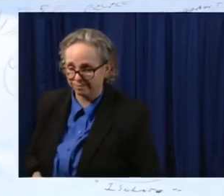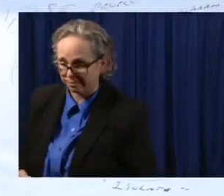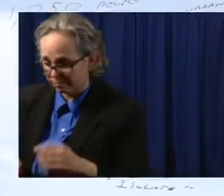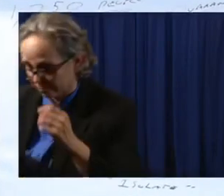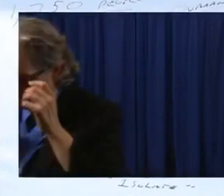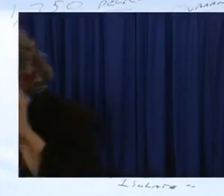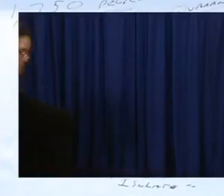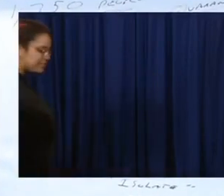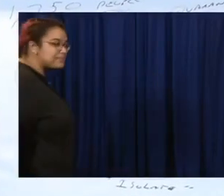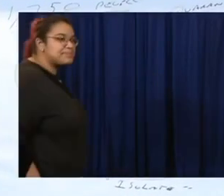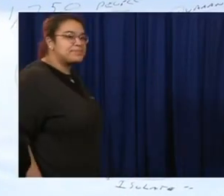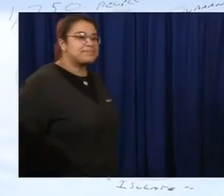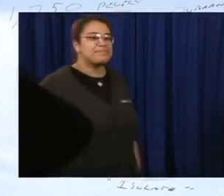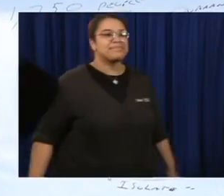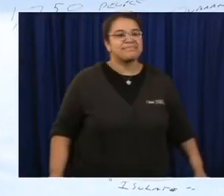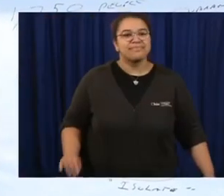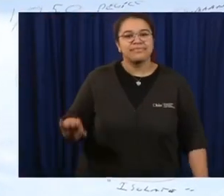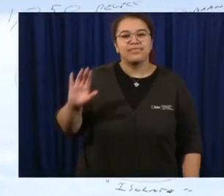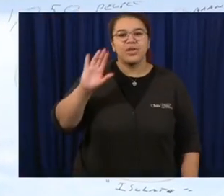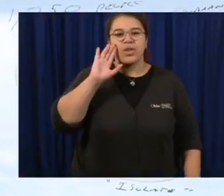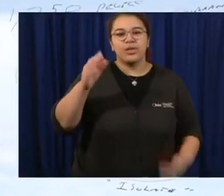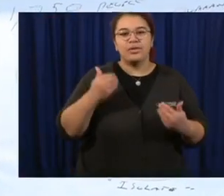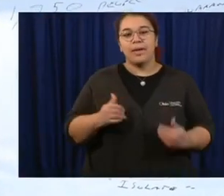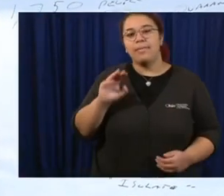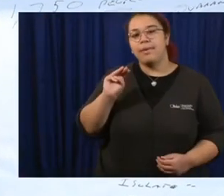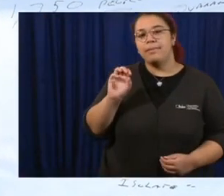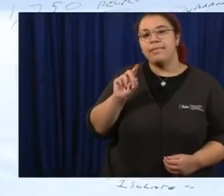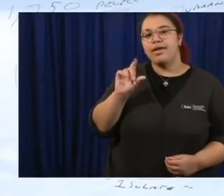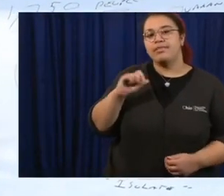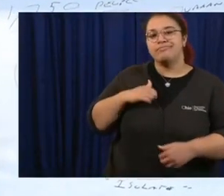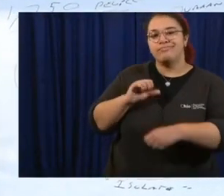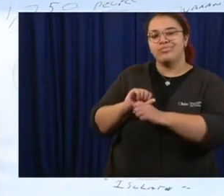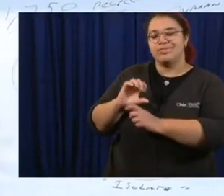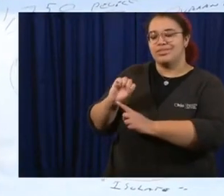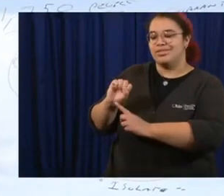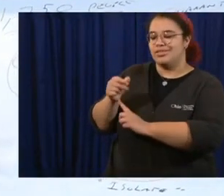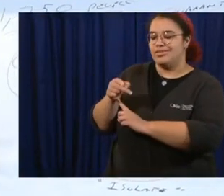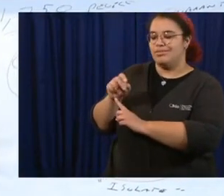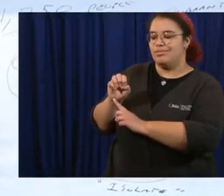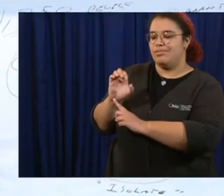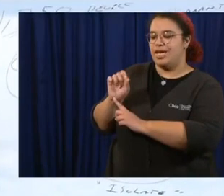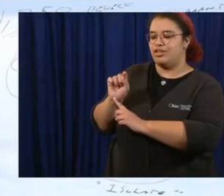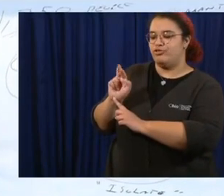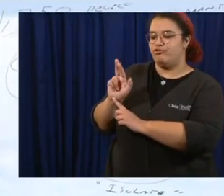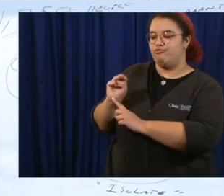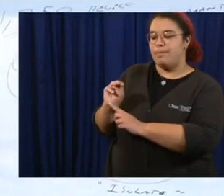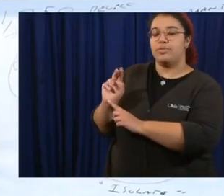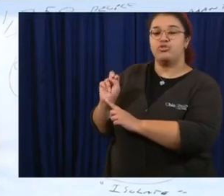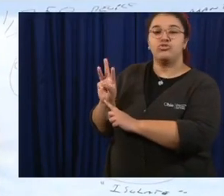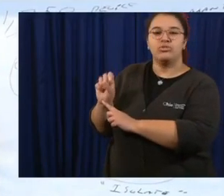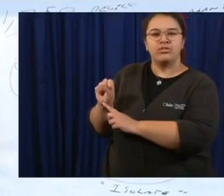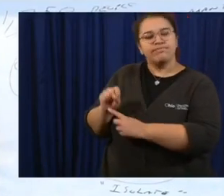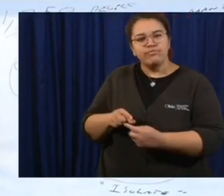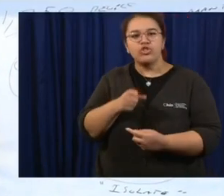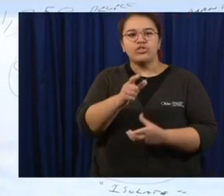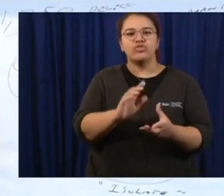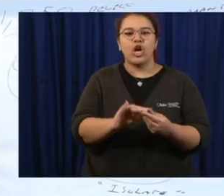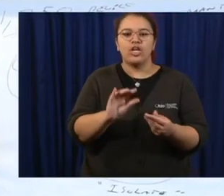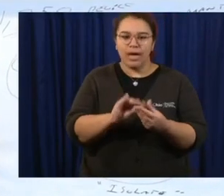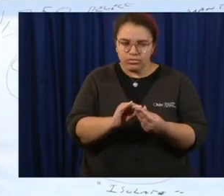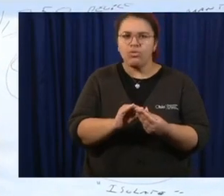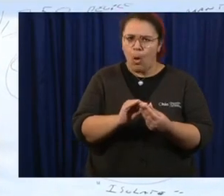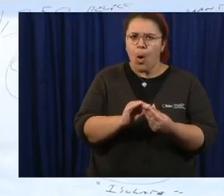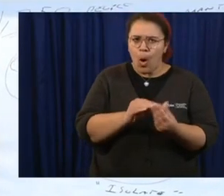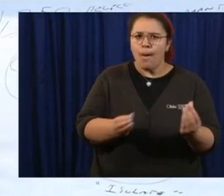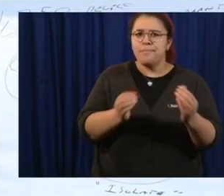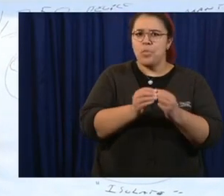Hi, this is Molly Martinez with Spectrum News. We've heard a lot about how we're going to ramp up testing, but not much about what that actually looks like.